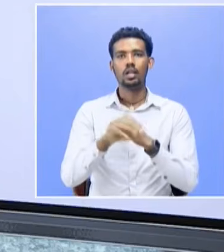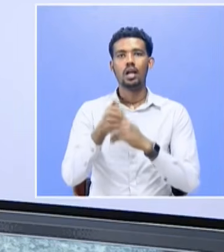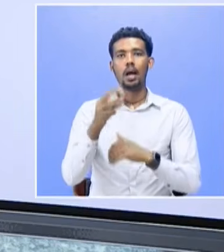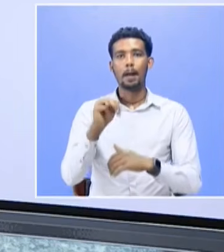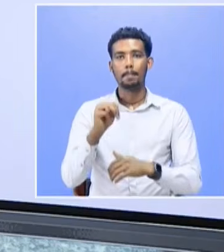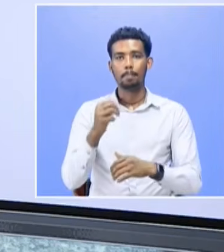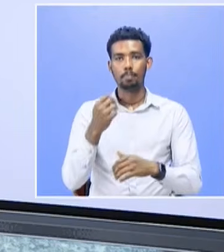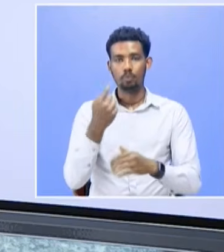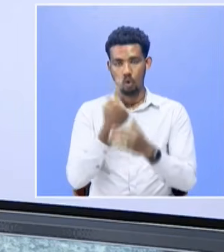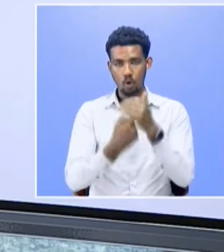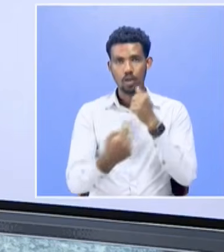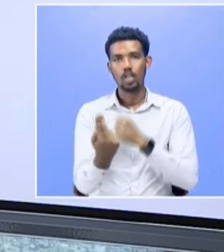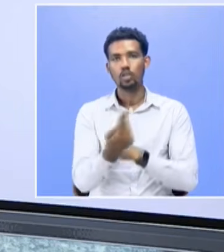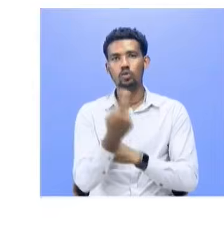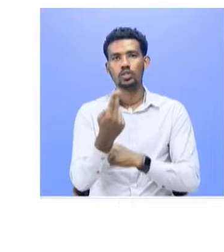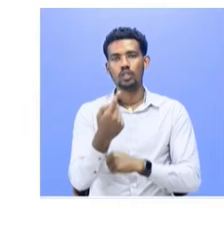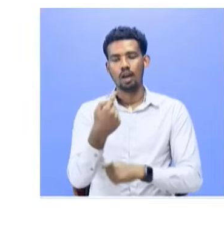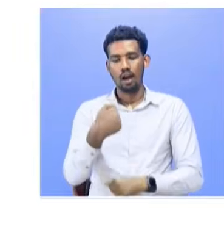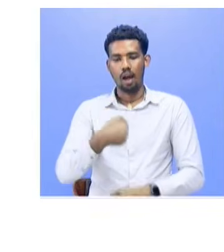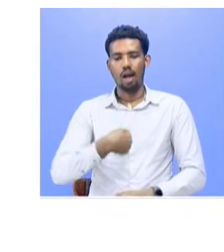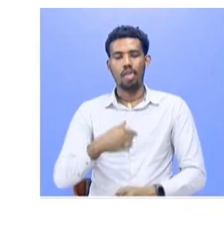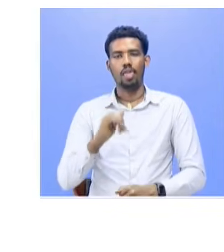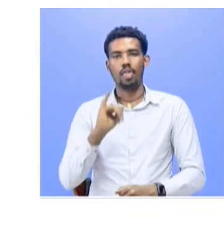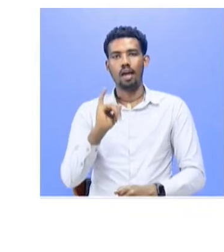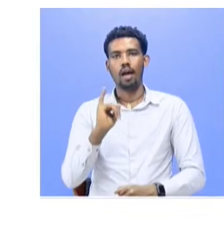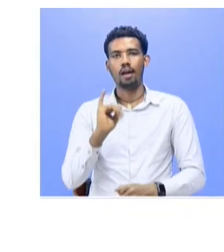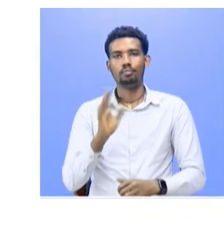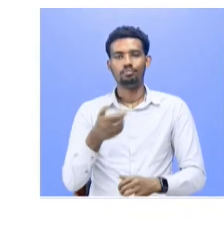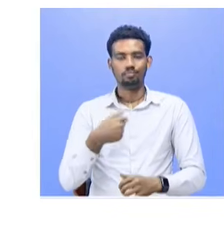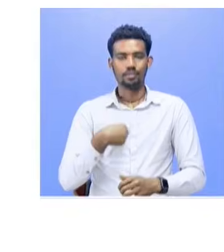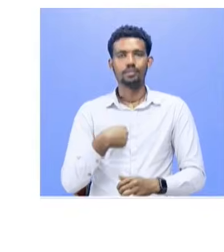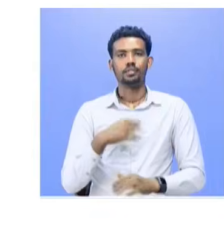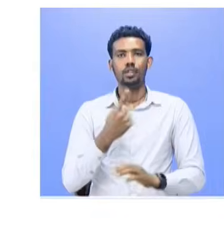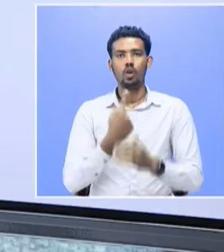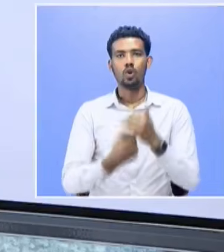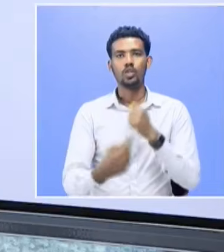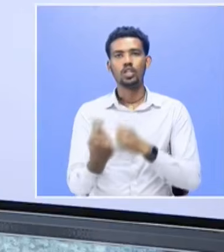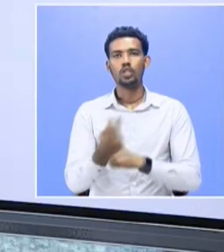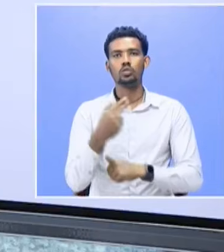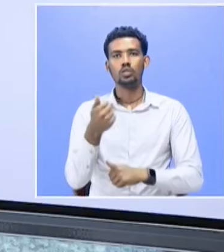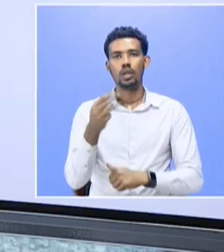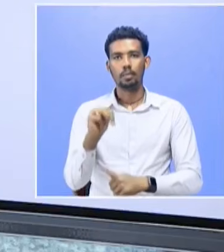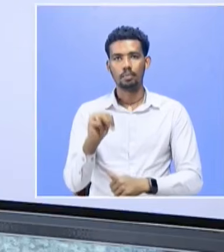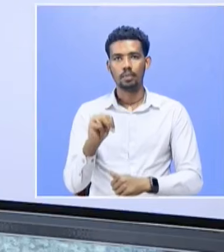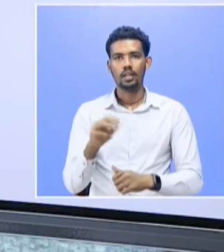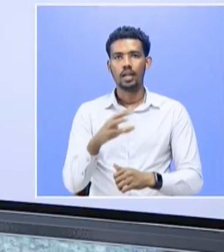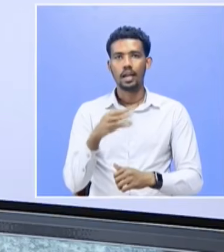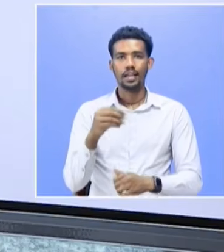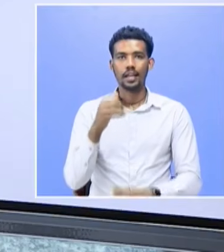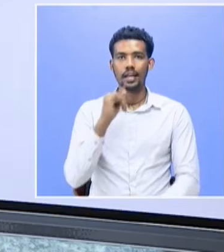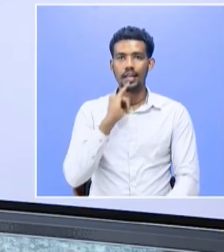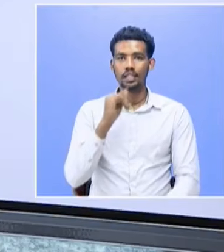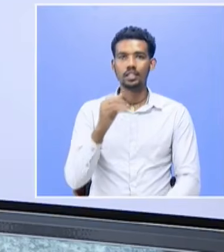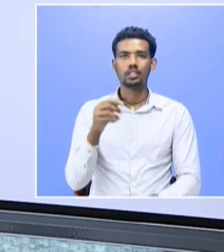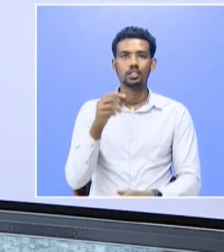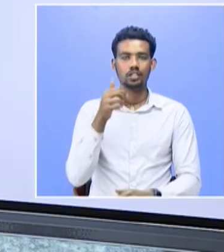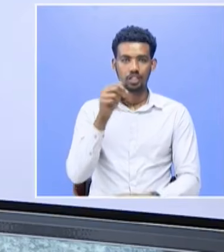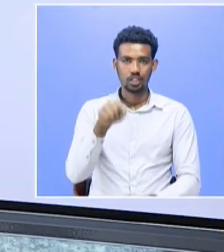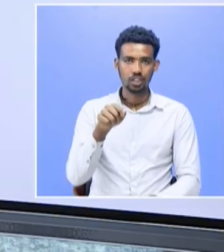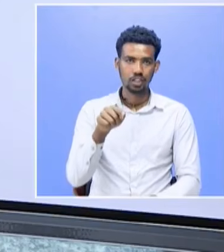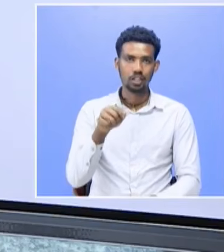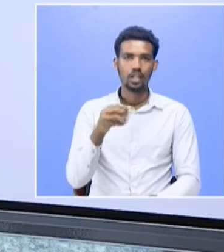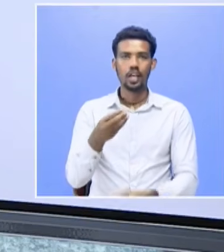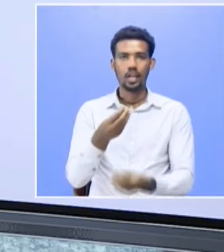what? I. Like here, I am. But for example, we can use is for she and it,